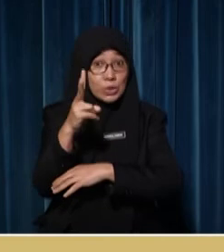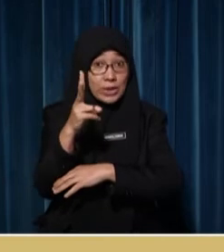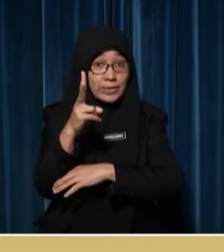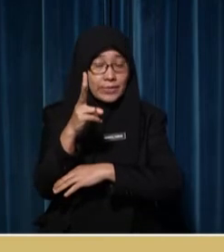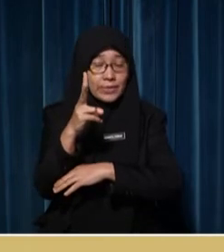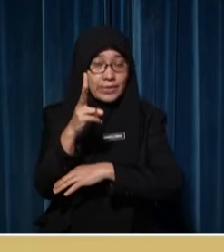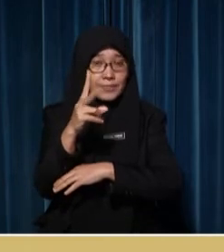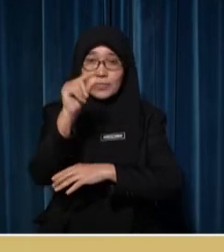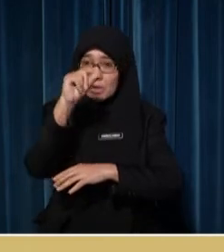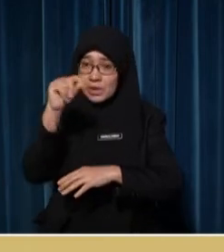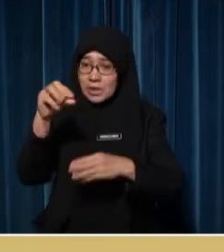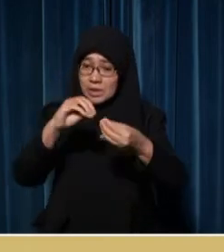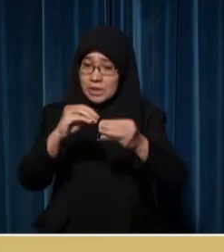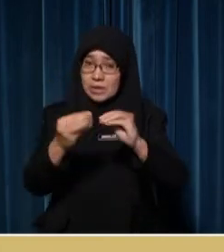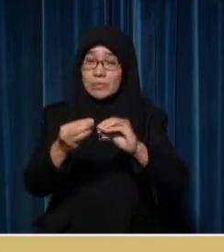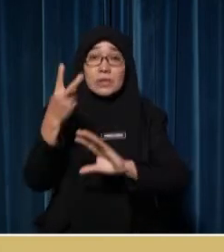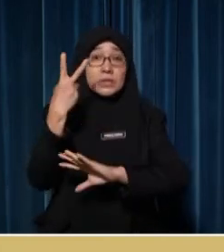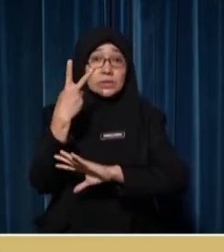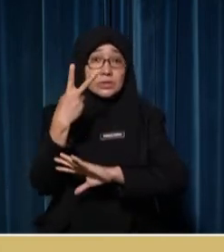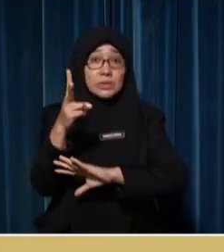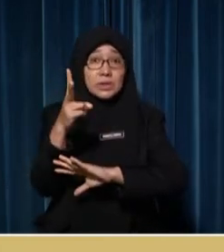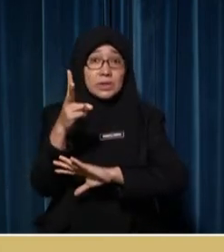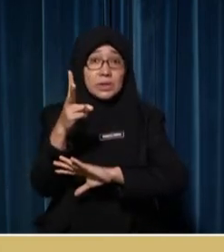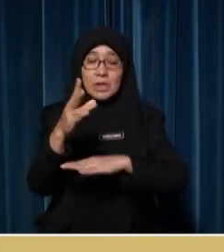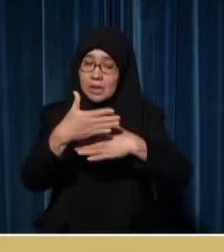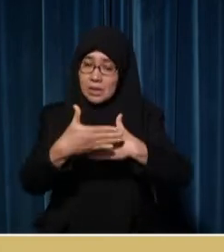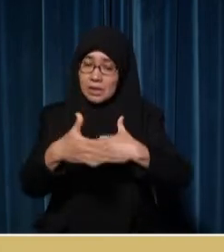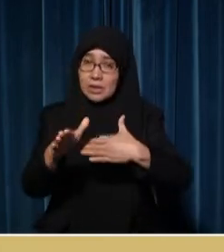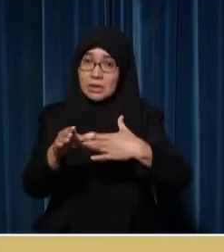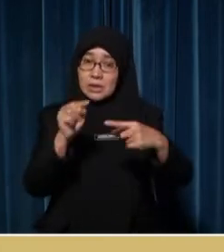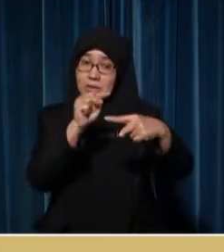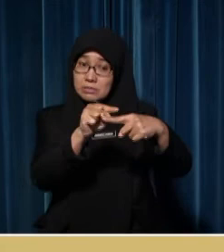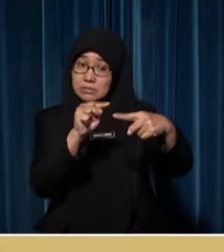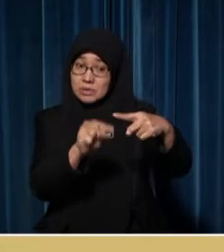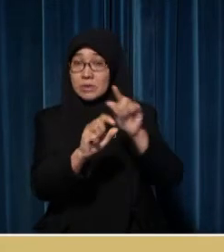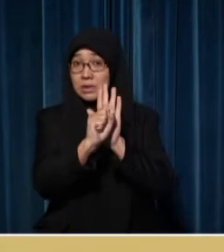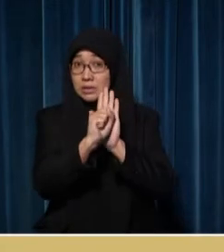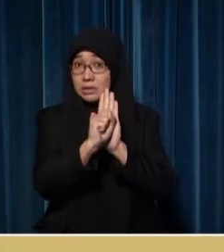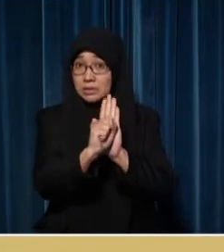Write the number 12 followed by the division symbol.